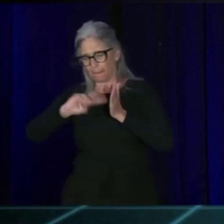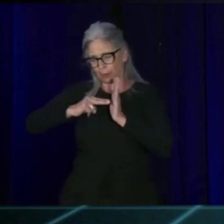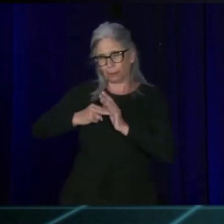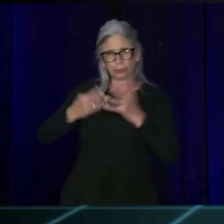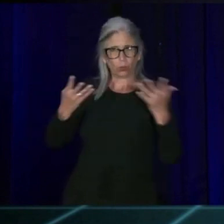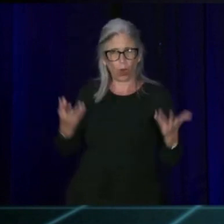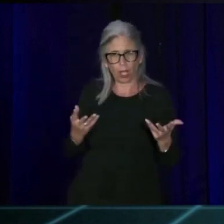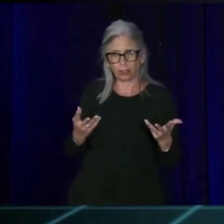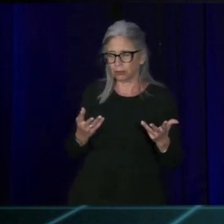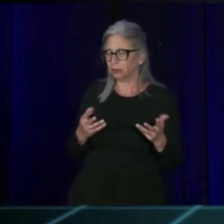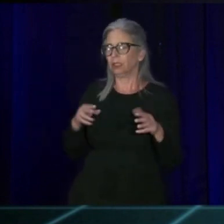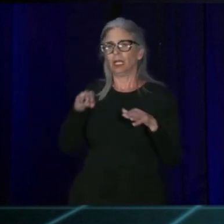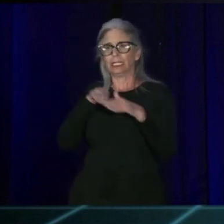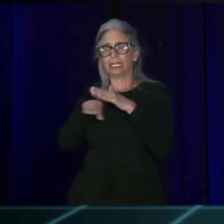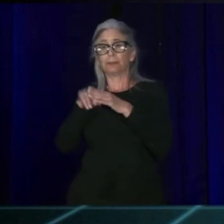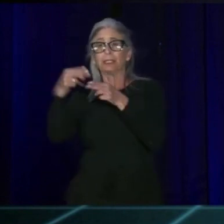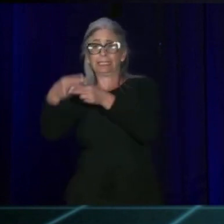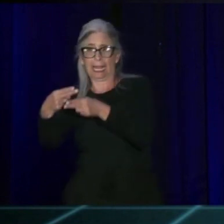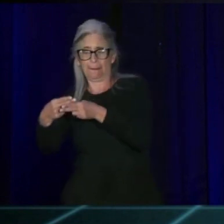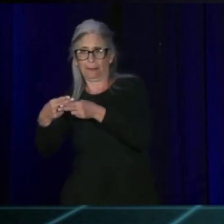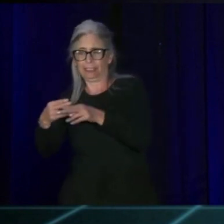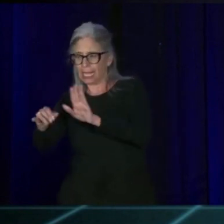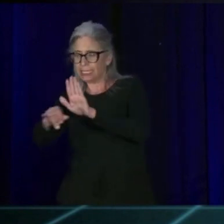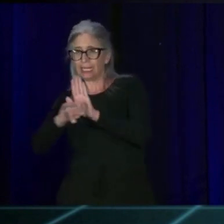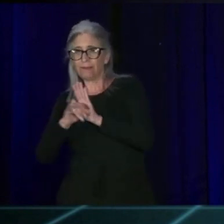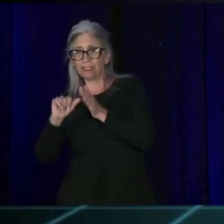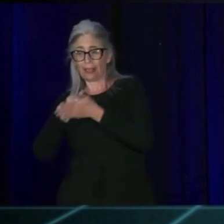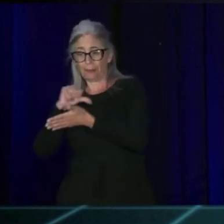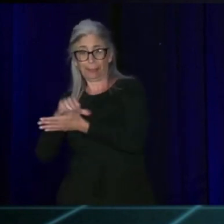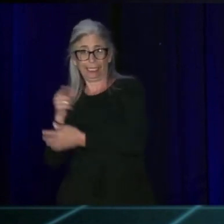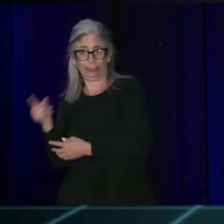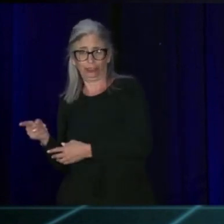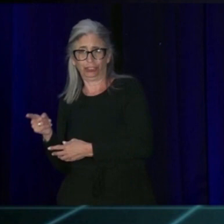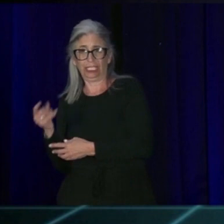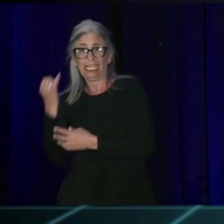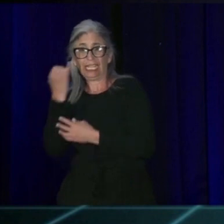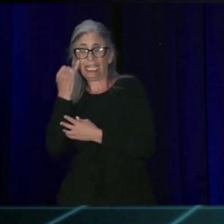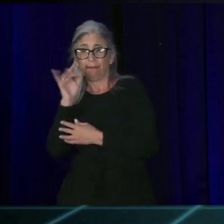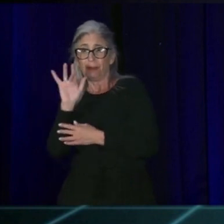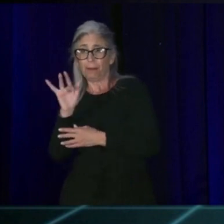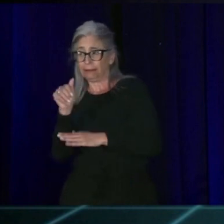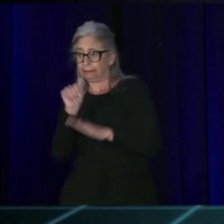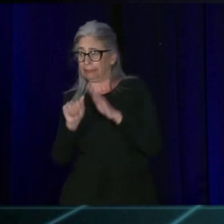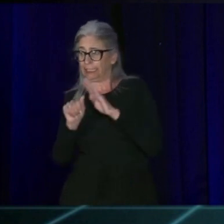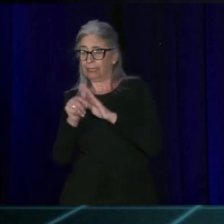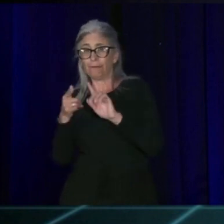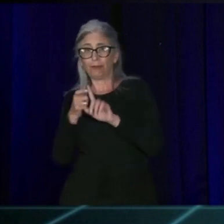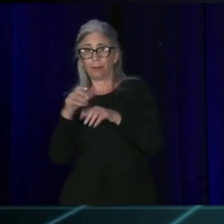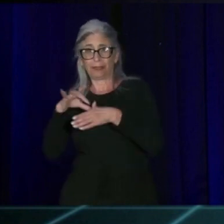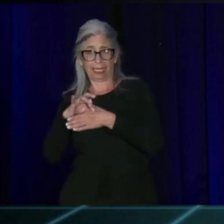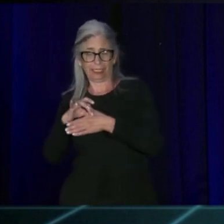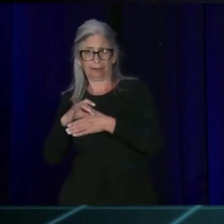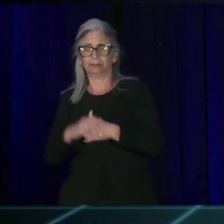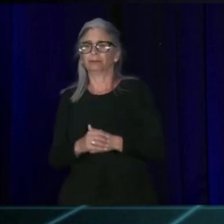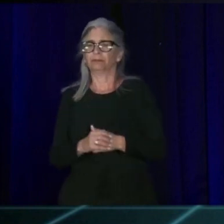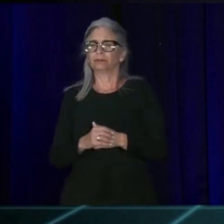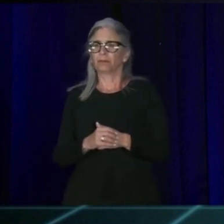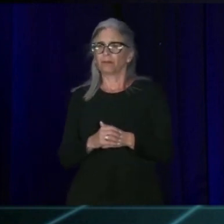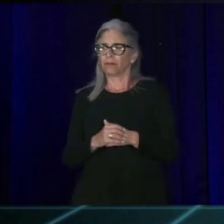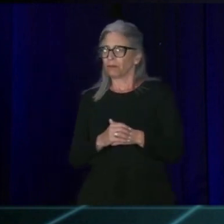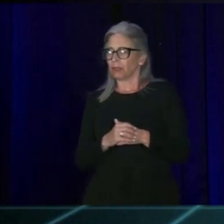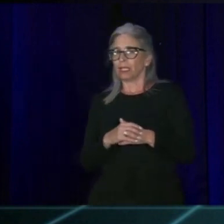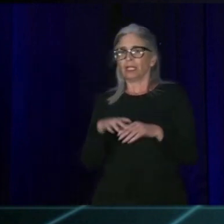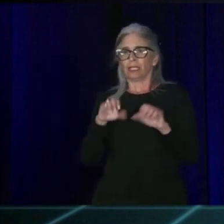and an accessible name, which identifies it on the page. In case of the button, it is inferred from its content. Additionally, it can contain a lot of